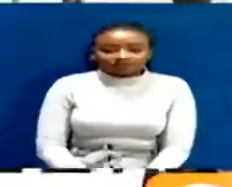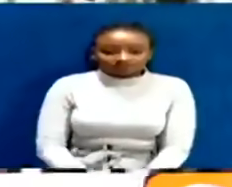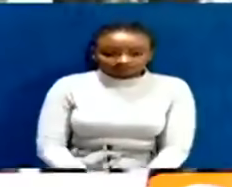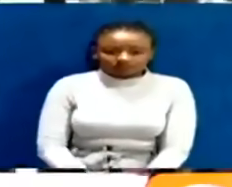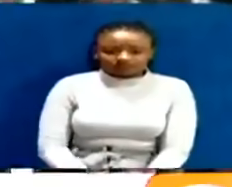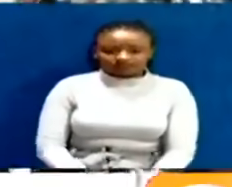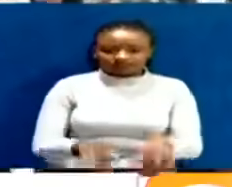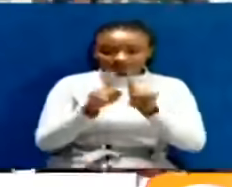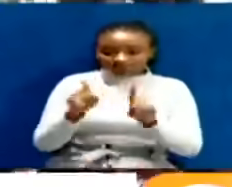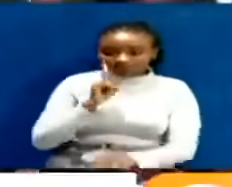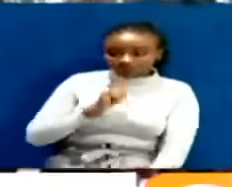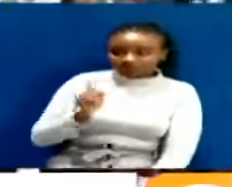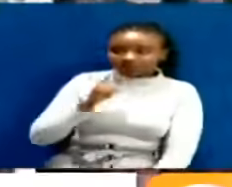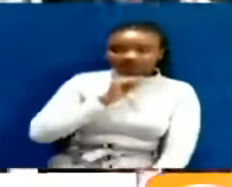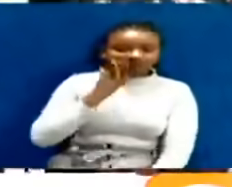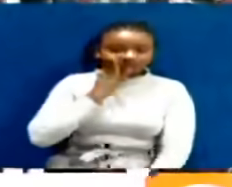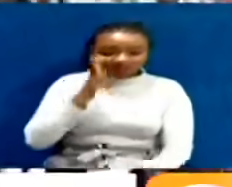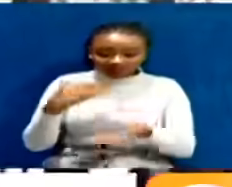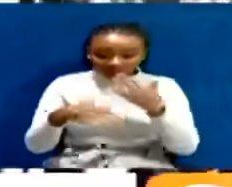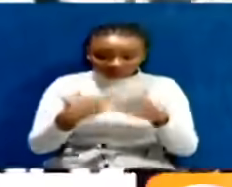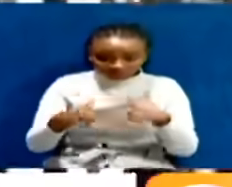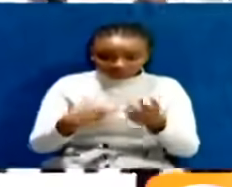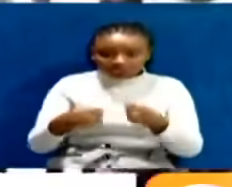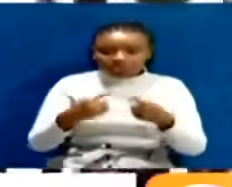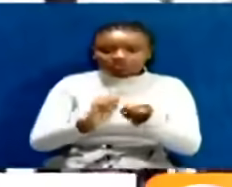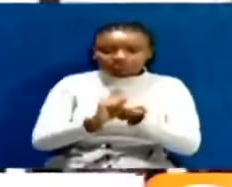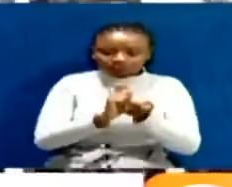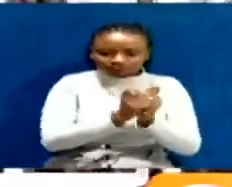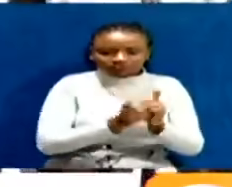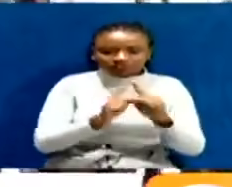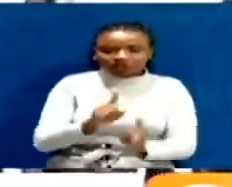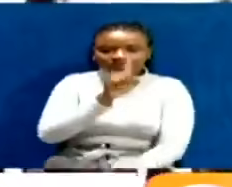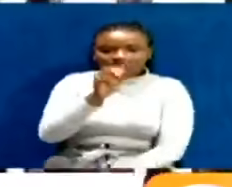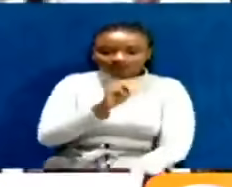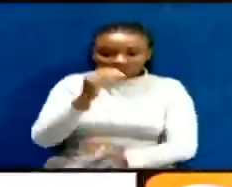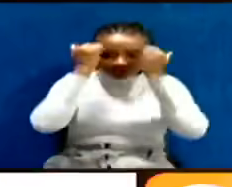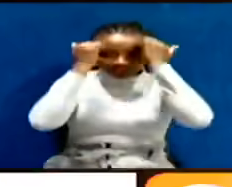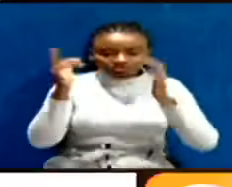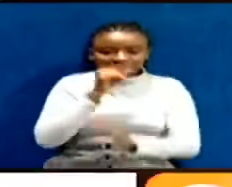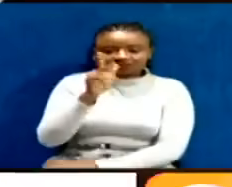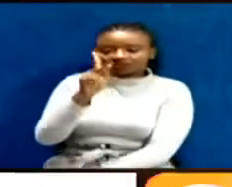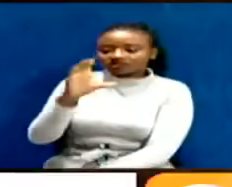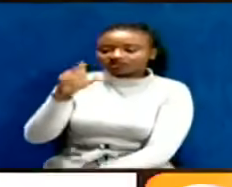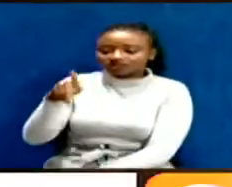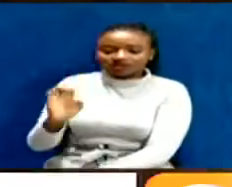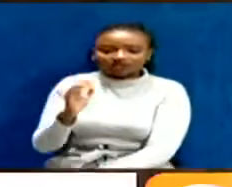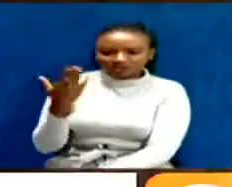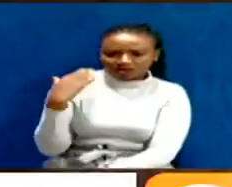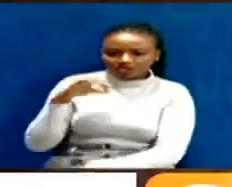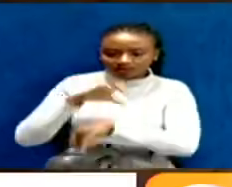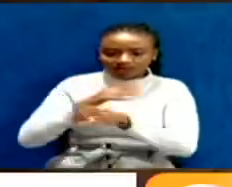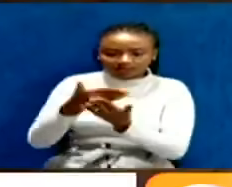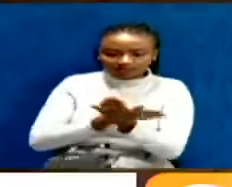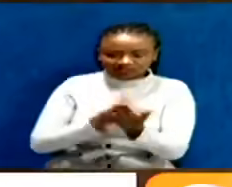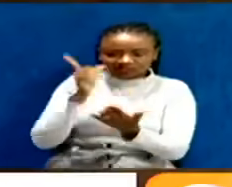As parents begin to contend with these changes, more than 1 million candidates who sat their KCPE exams and had their